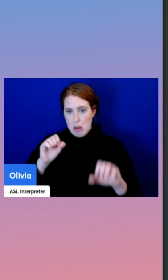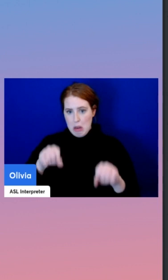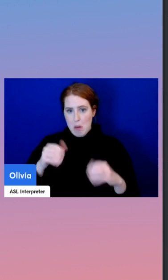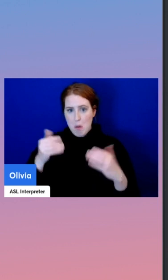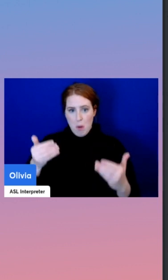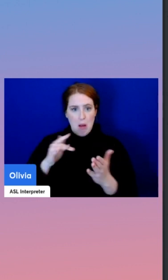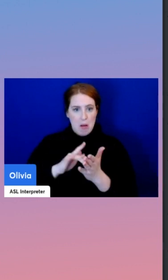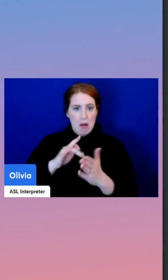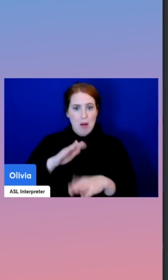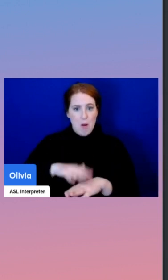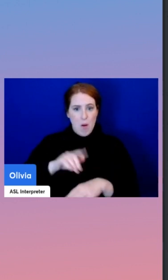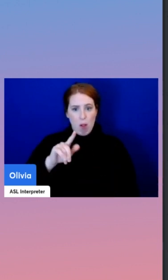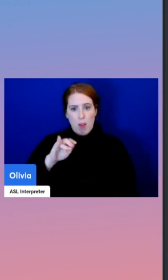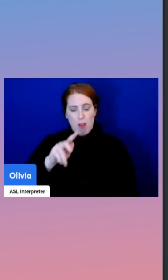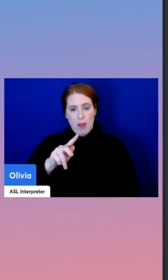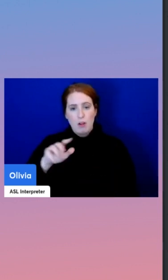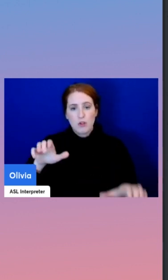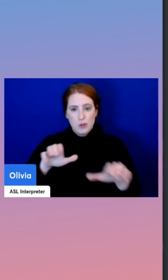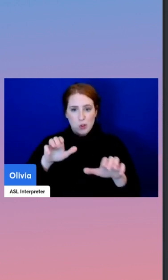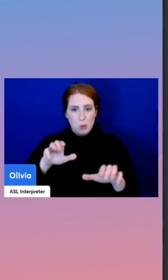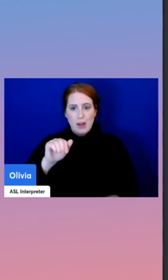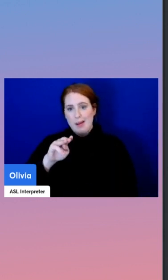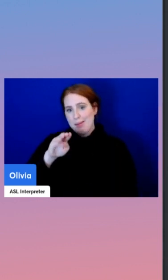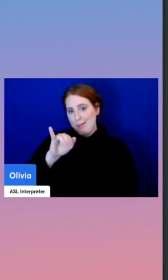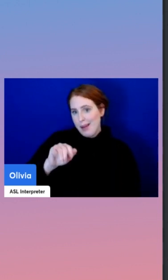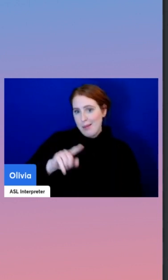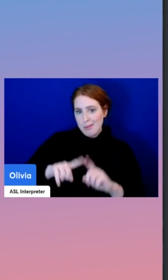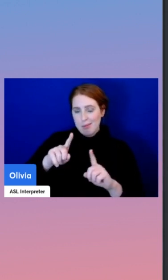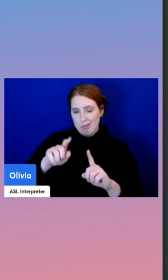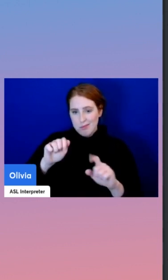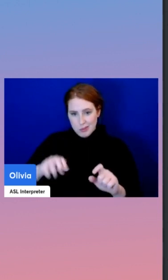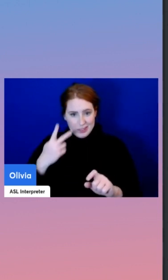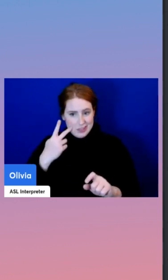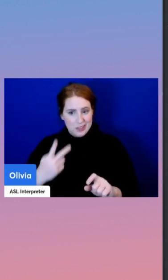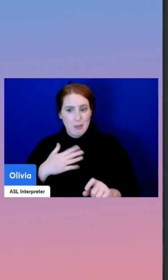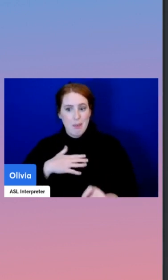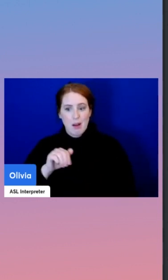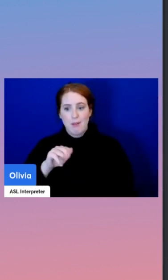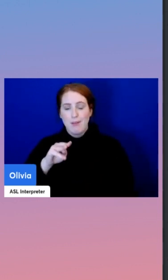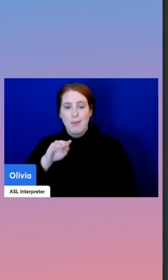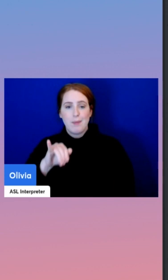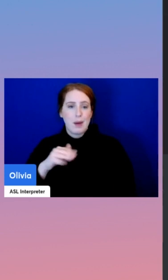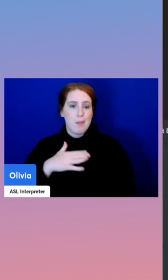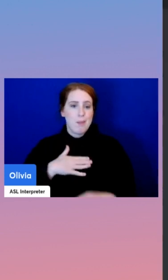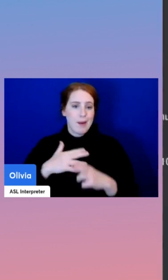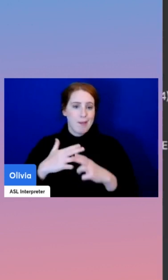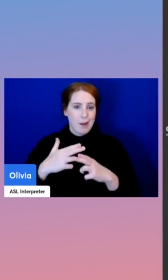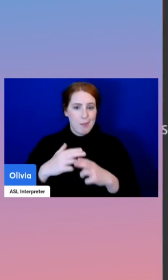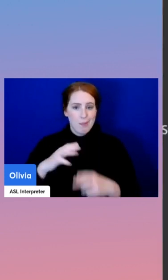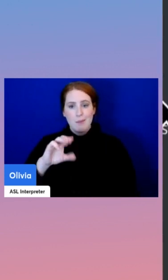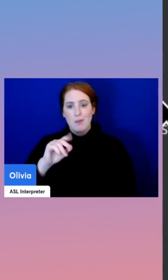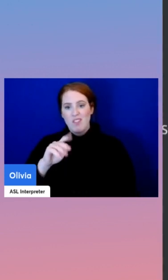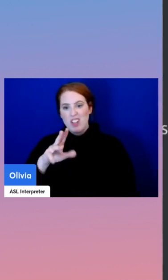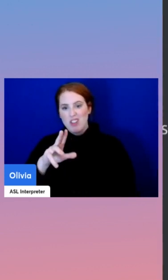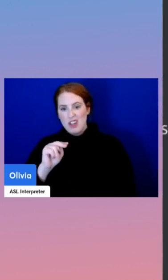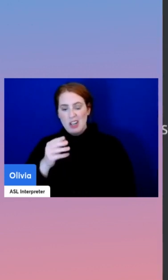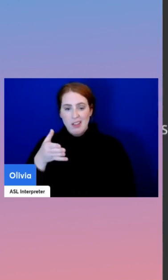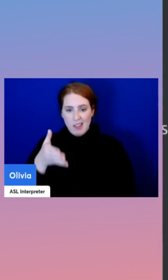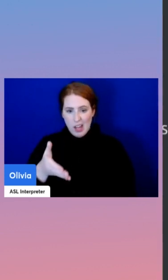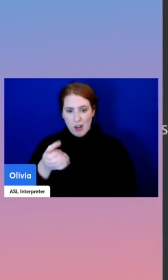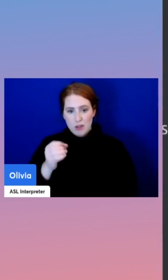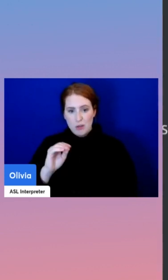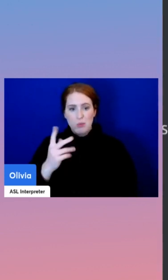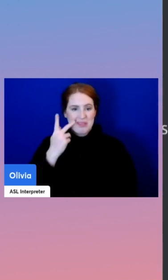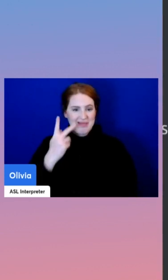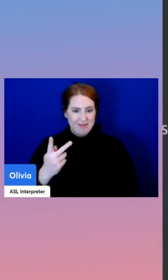see the AMIs. So as you can see, my AMI with my naming convention is there. It has the